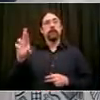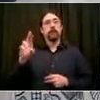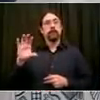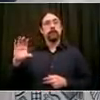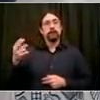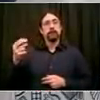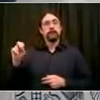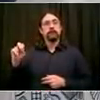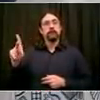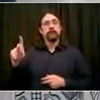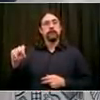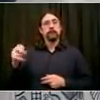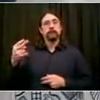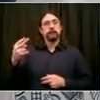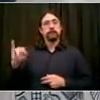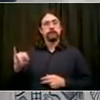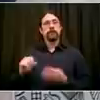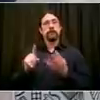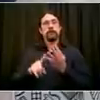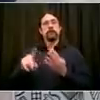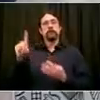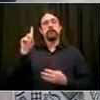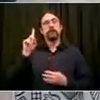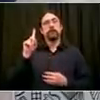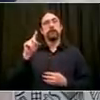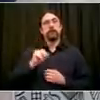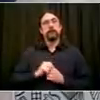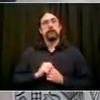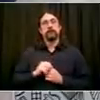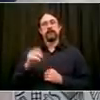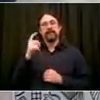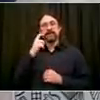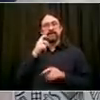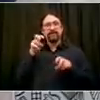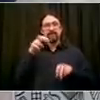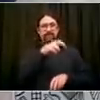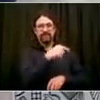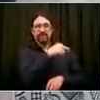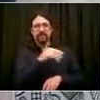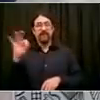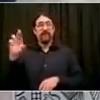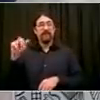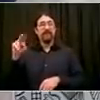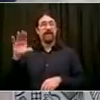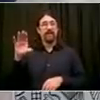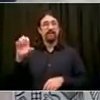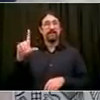Wilkins-Rahim, and Senior Advisor Dr. Jay Varma. With that, we'll go to Andrew from WNBC.